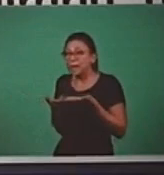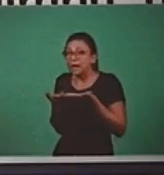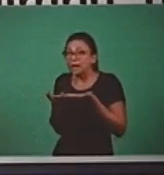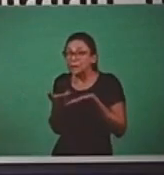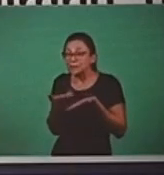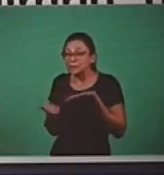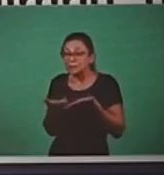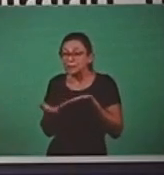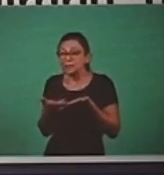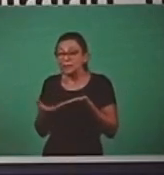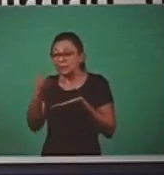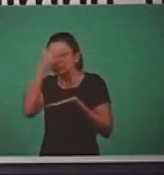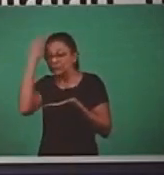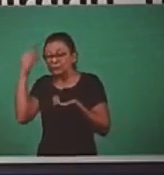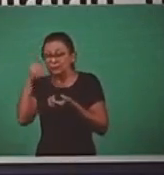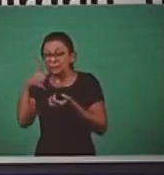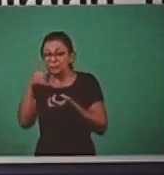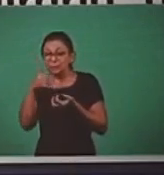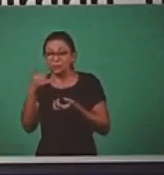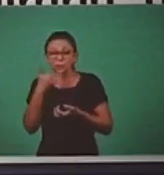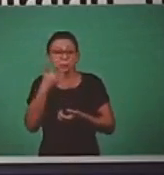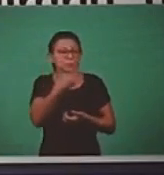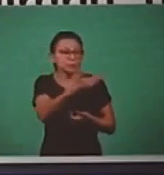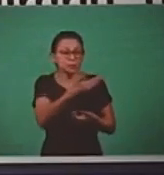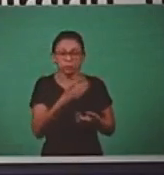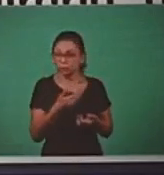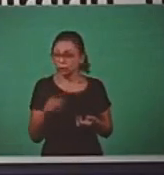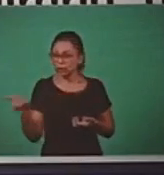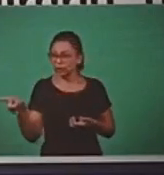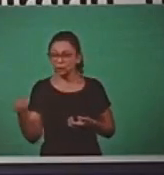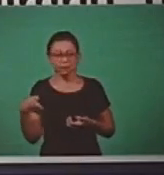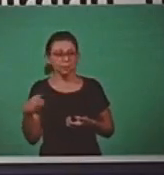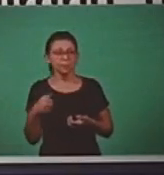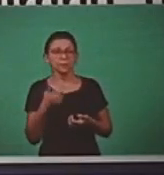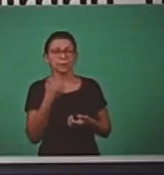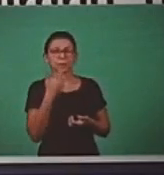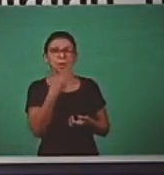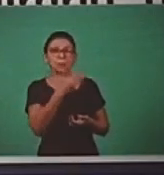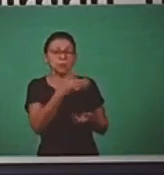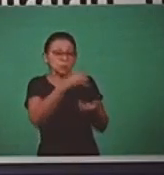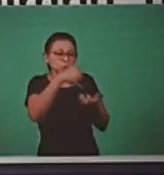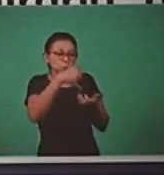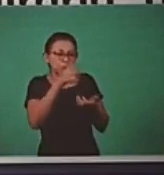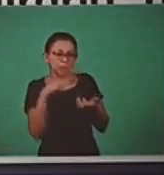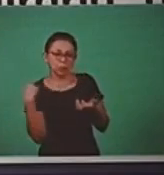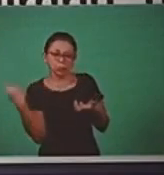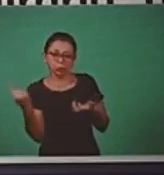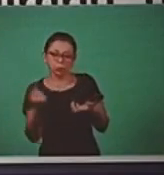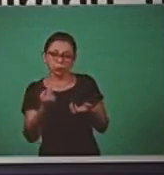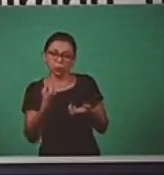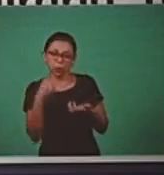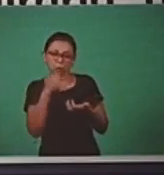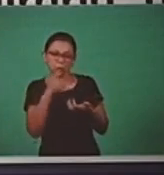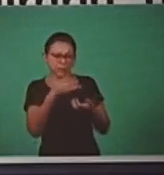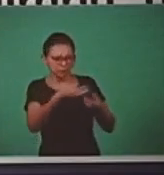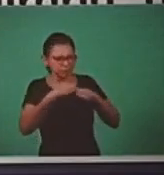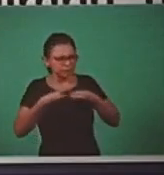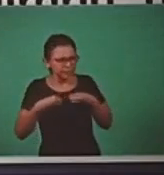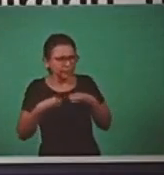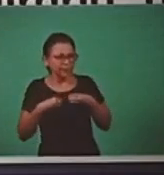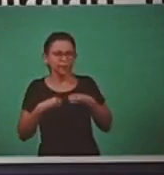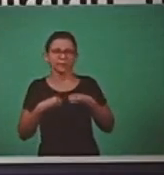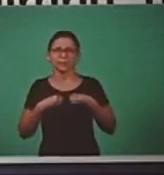two, they were desperate. They wanted help from the one who could not help them. Give us our oil. The oil is not ours. The